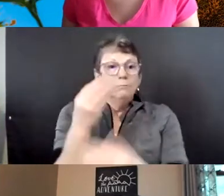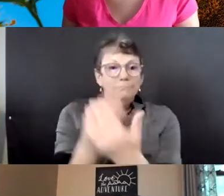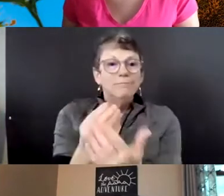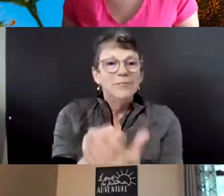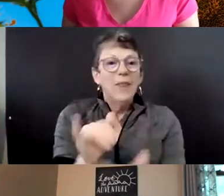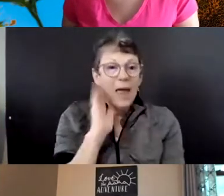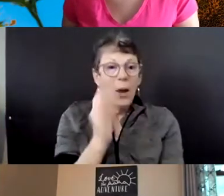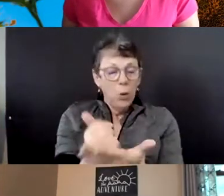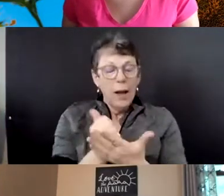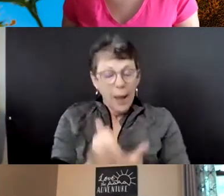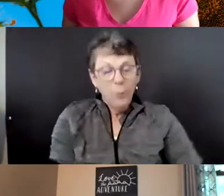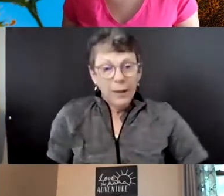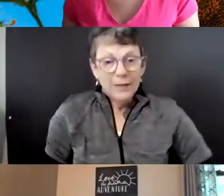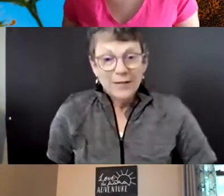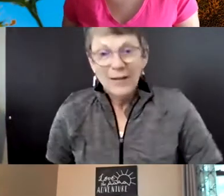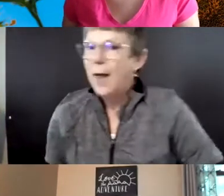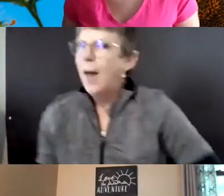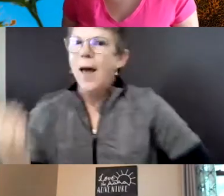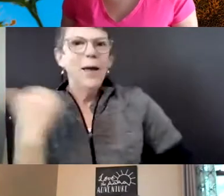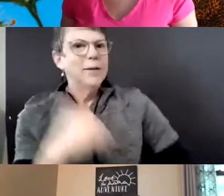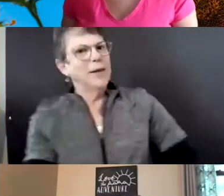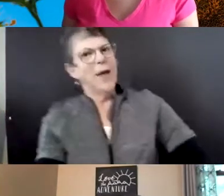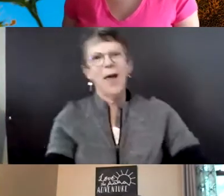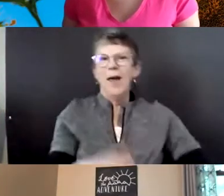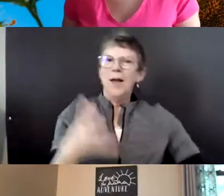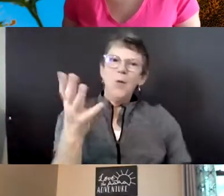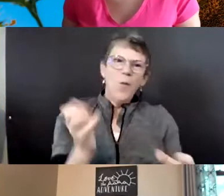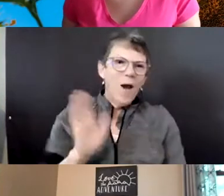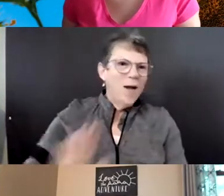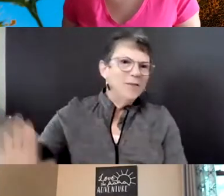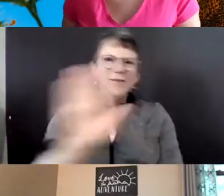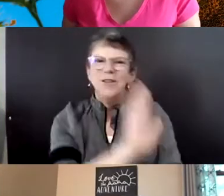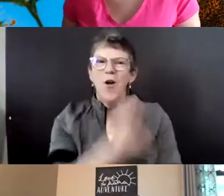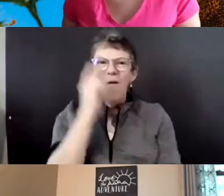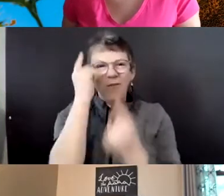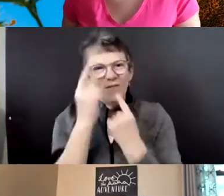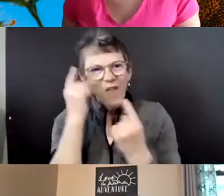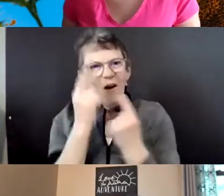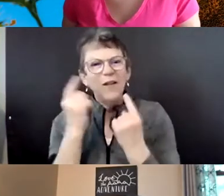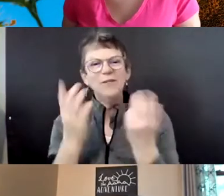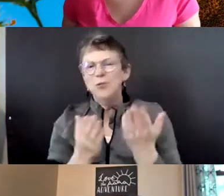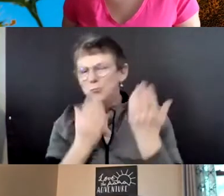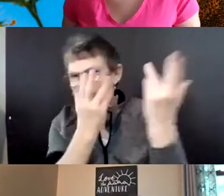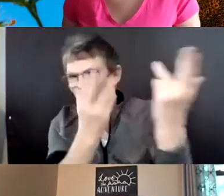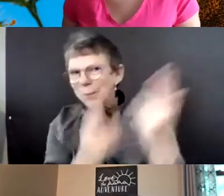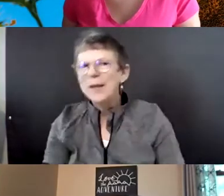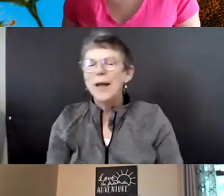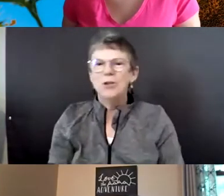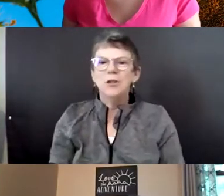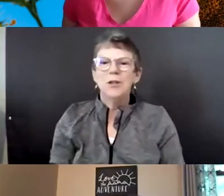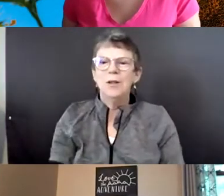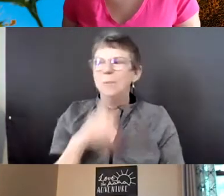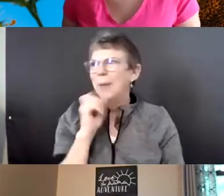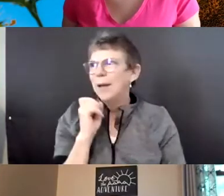Again, would love your thoughts and recommendations on that, because it's something that we always talk about,